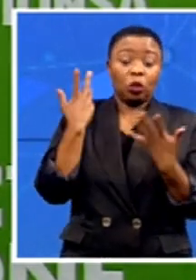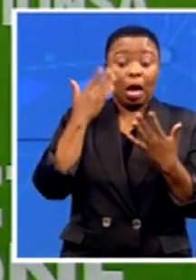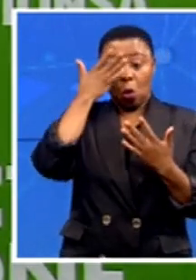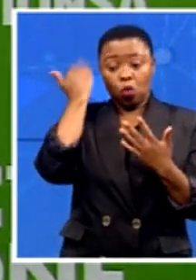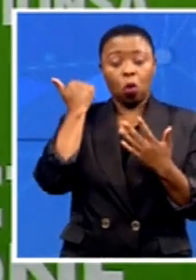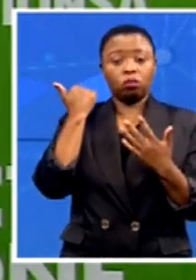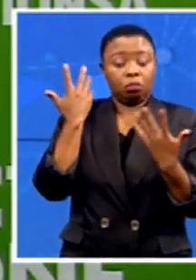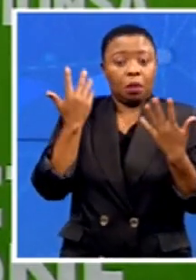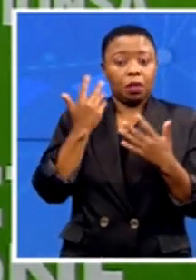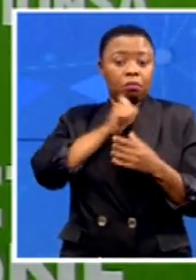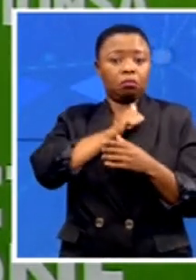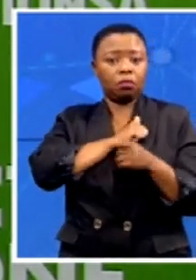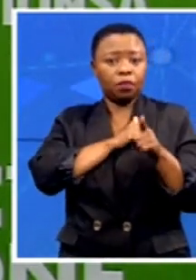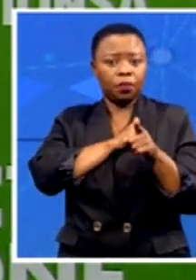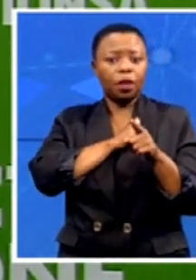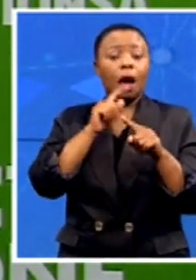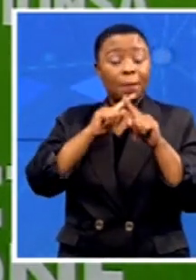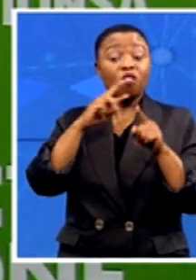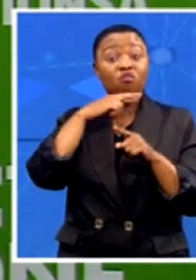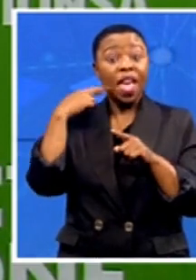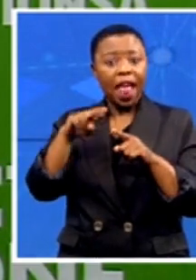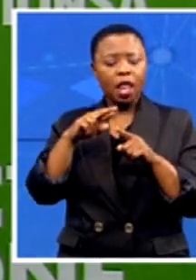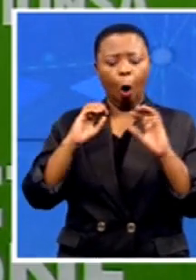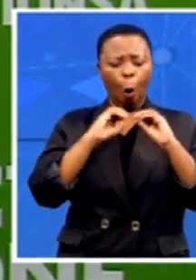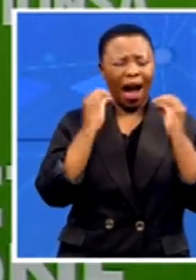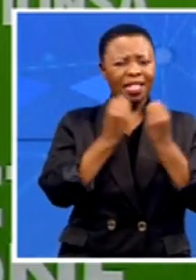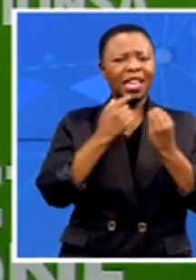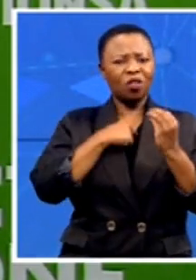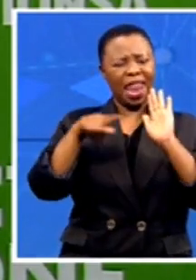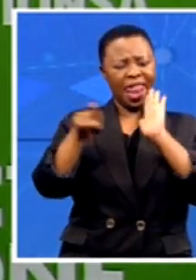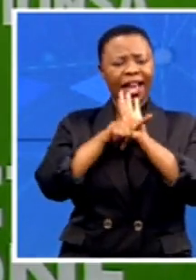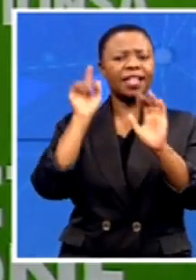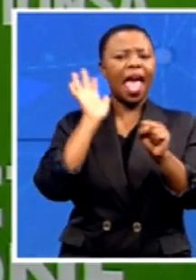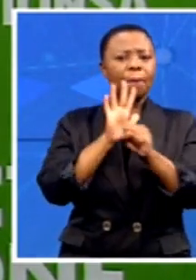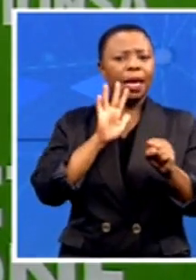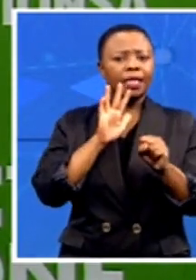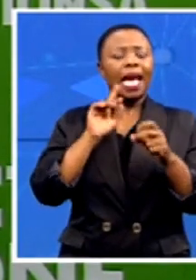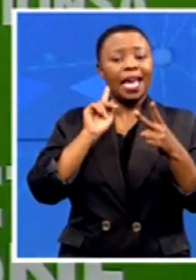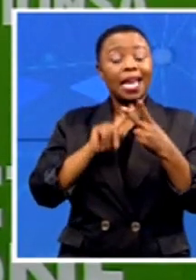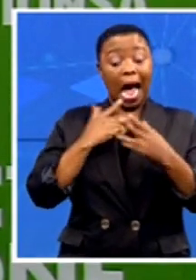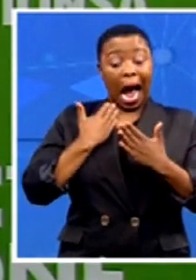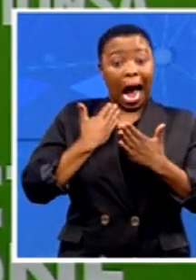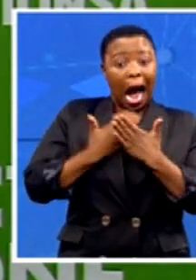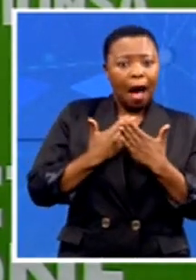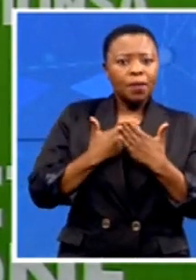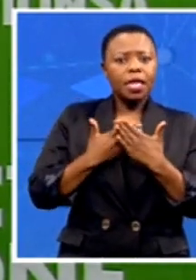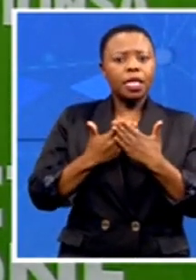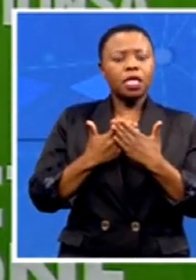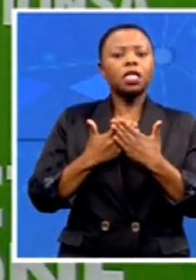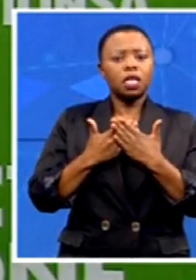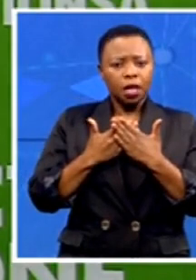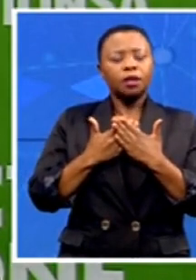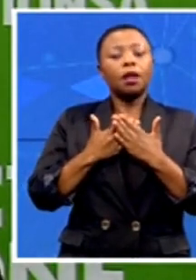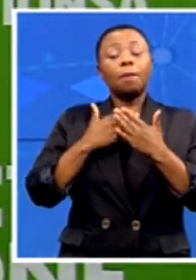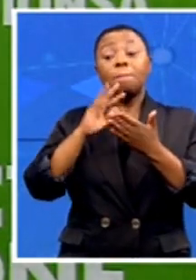things are impacting our organisation and our ability to operate and provide a message to the people of South Africa. It